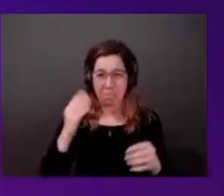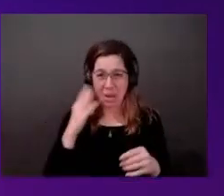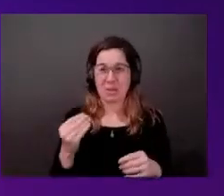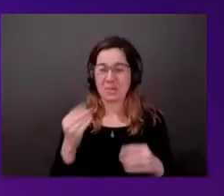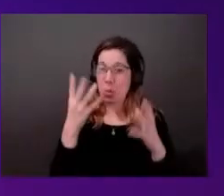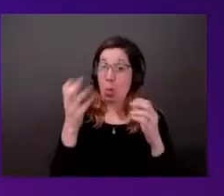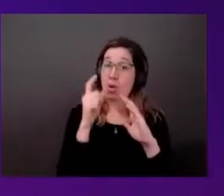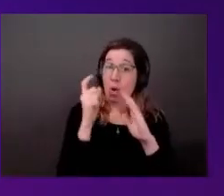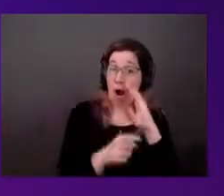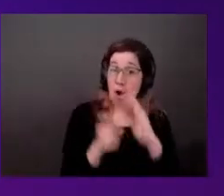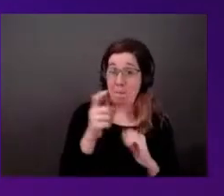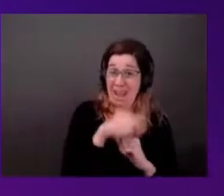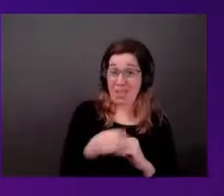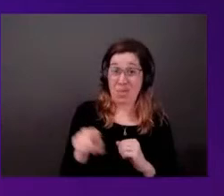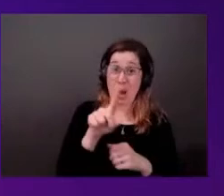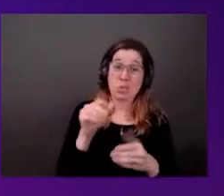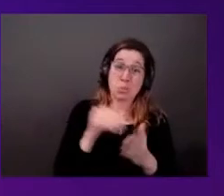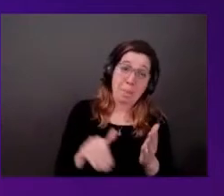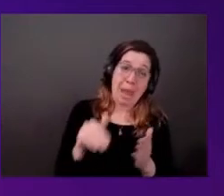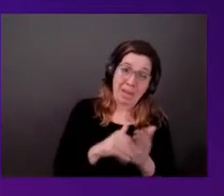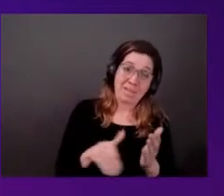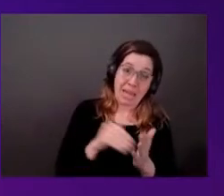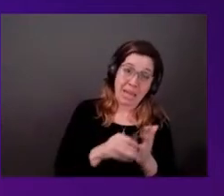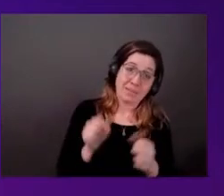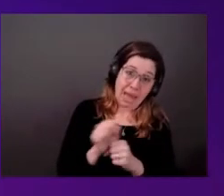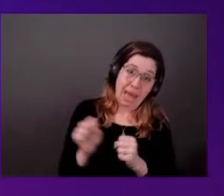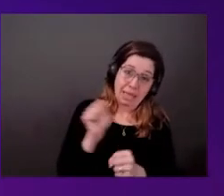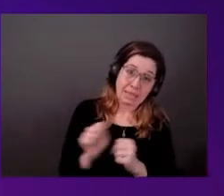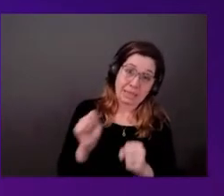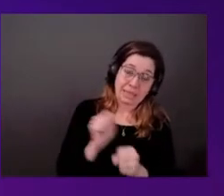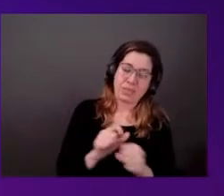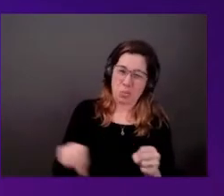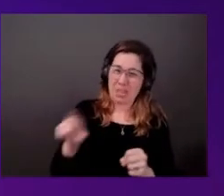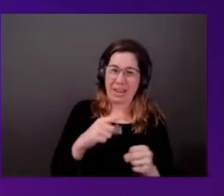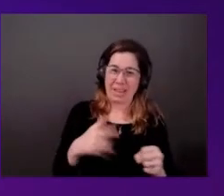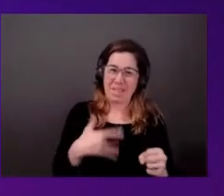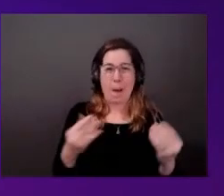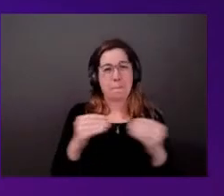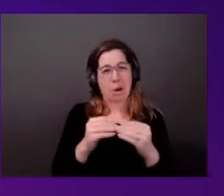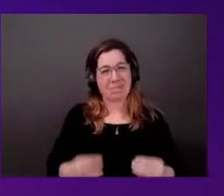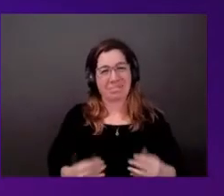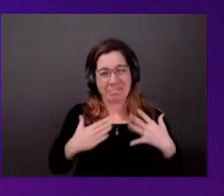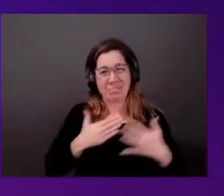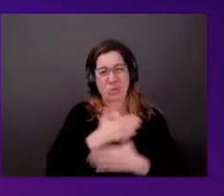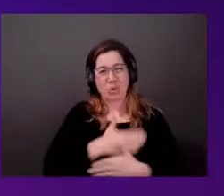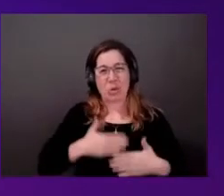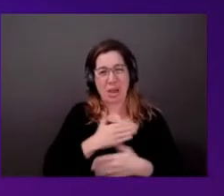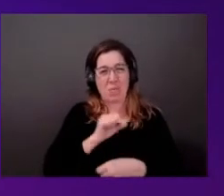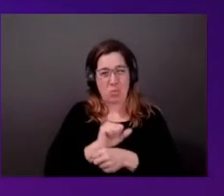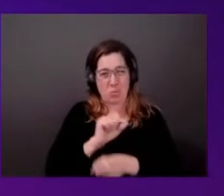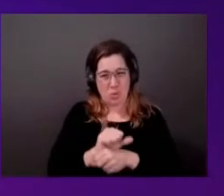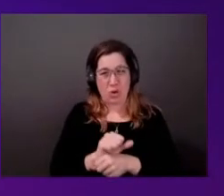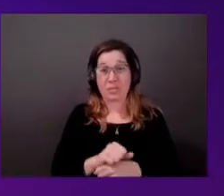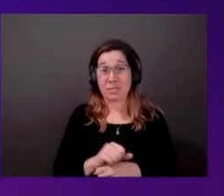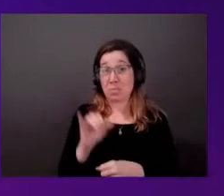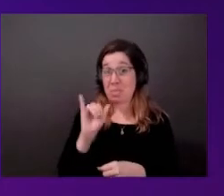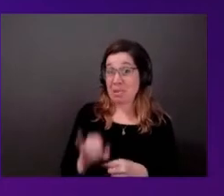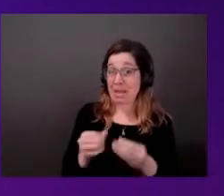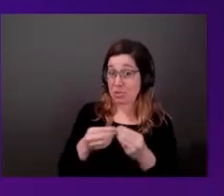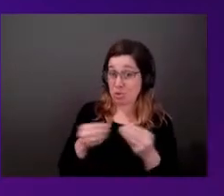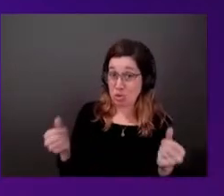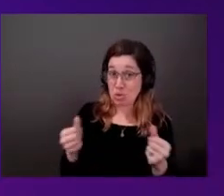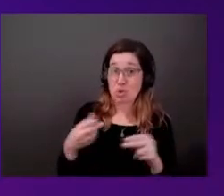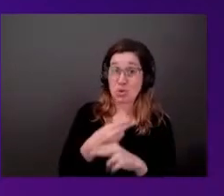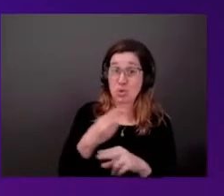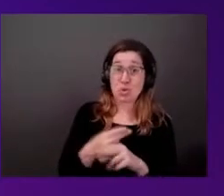enjoyable. Build this remote support solution, we used 3 AWS